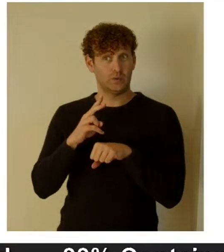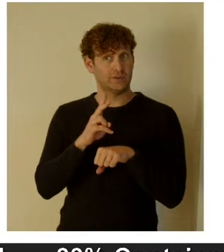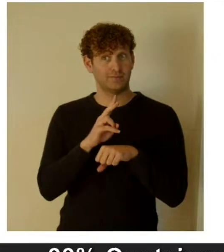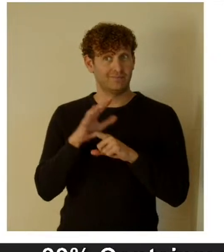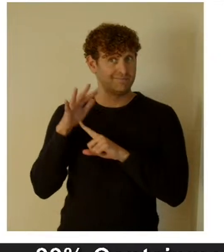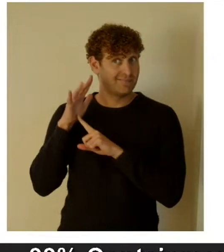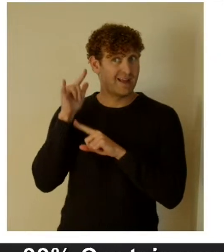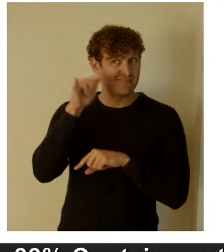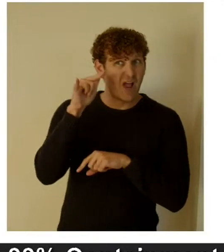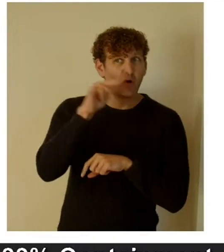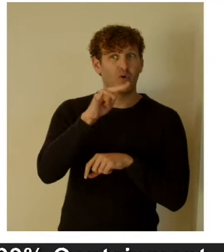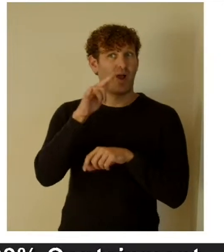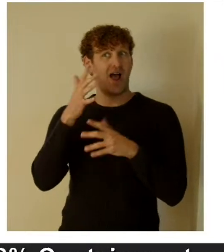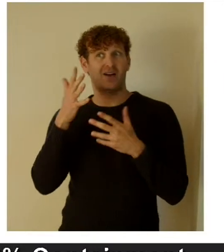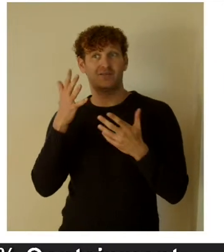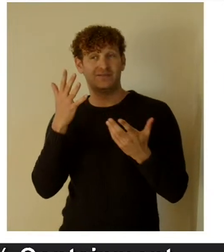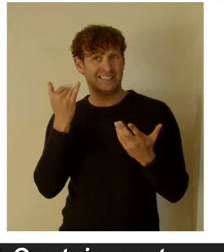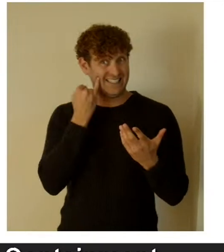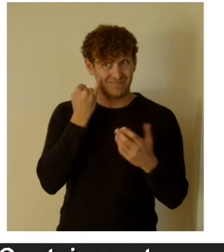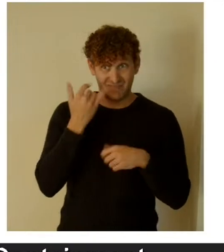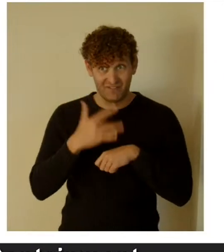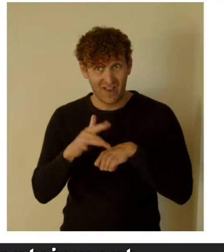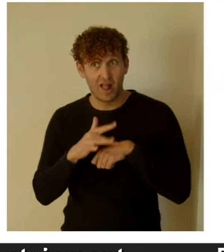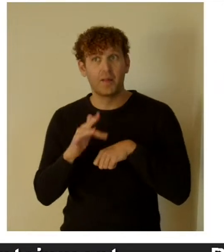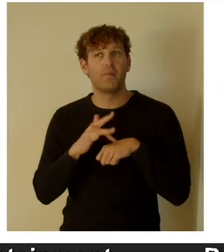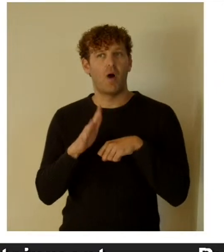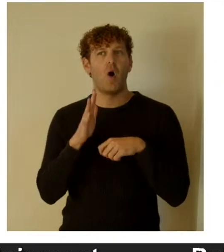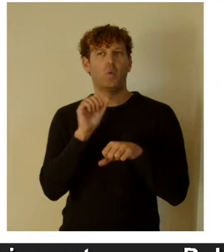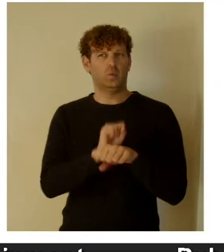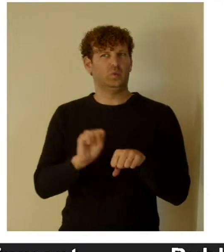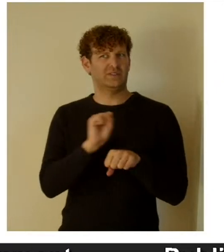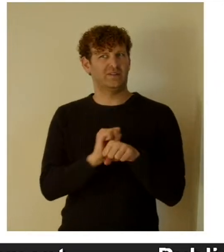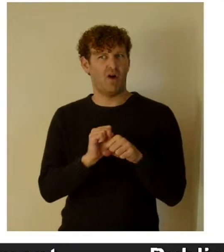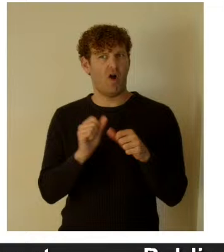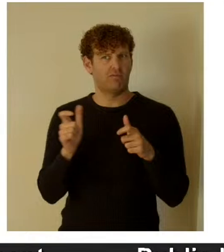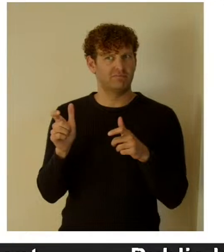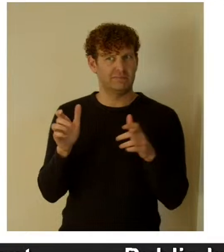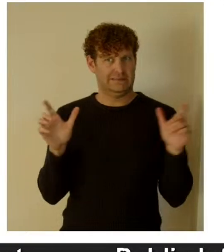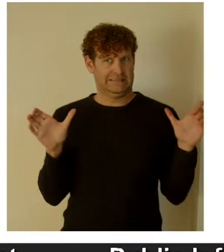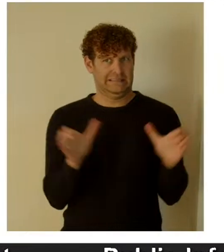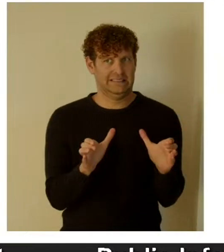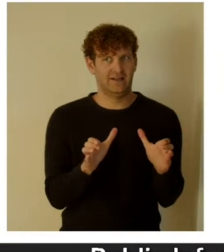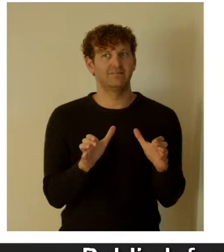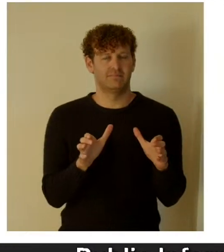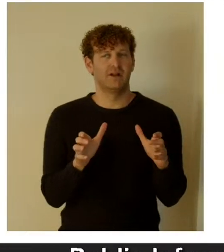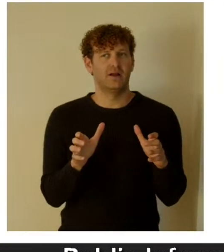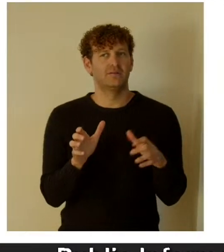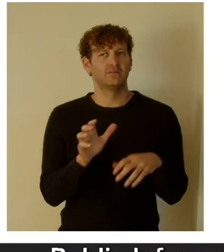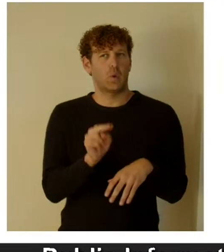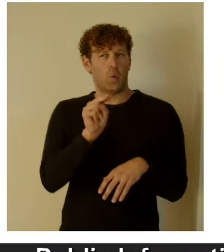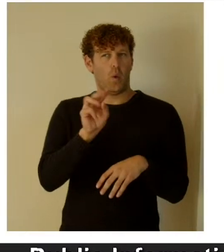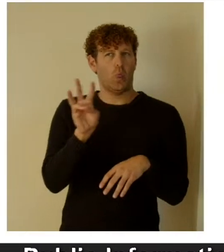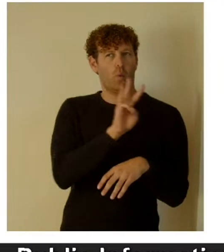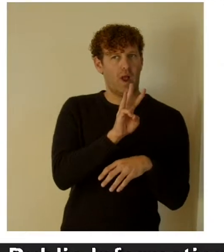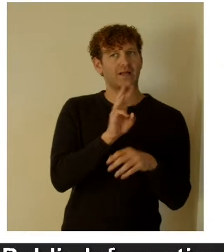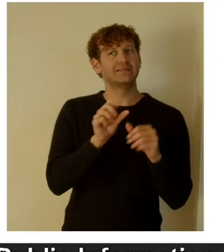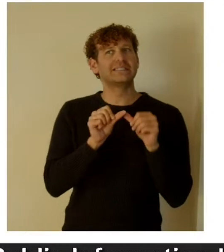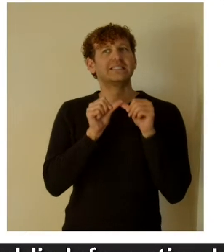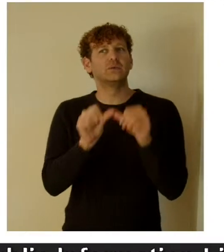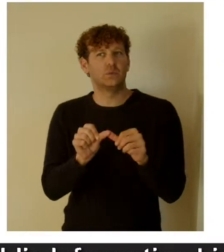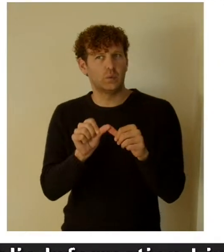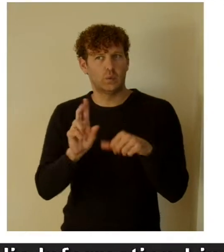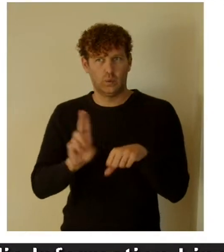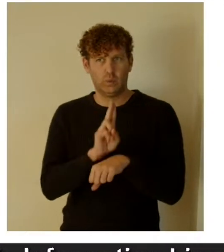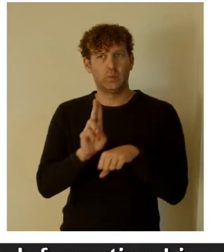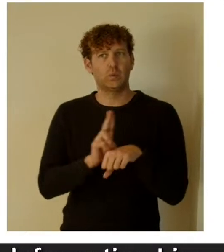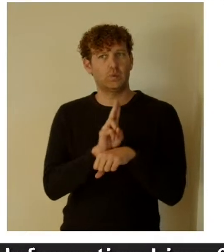allow them to continue to gain containment out here on the northwest side of the fire. They continue to come up here. These sections that I spoke